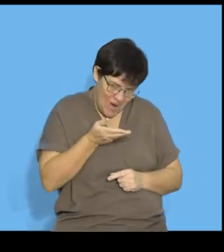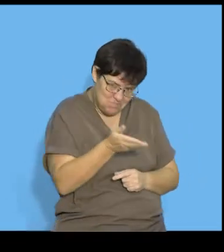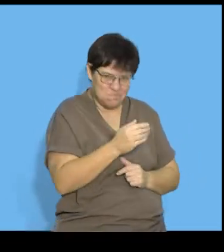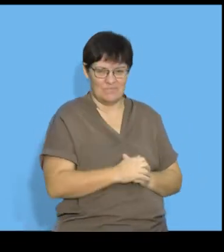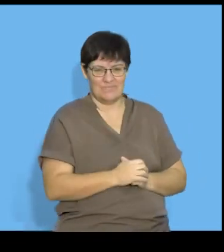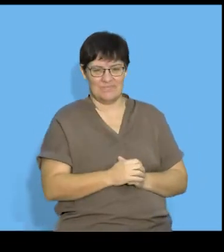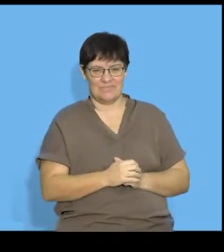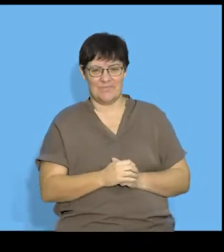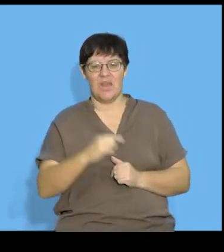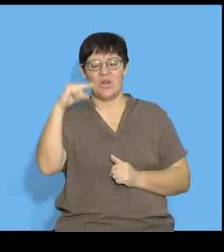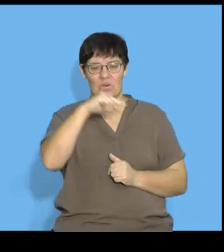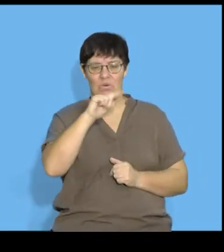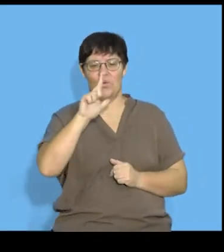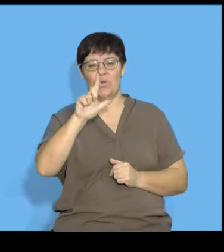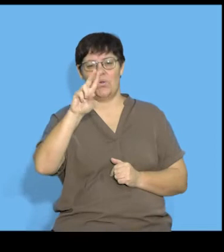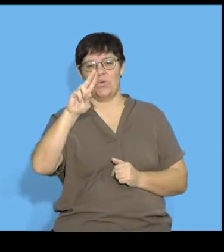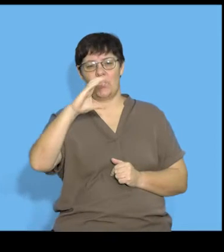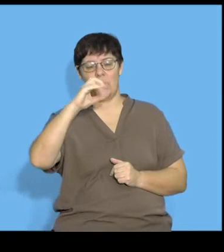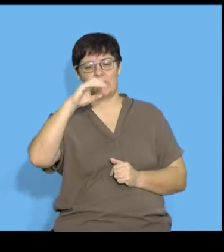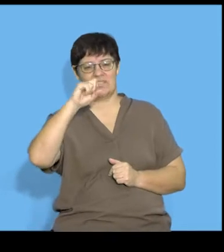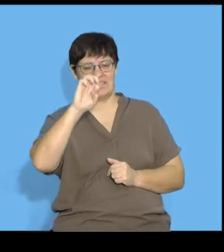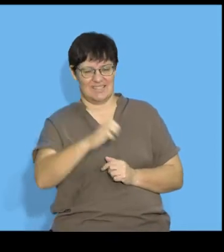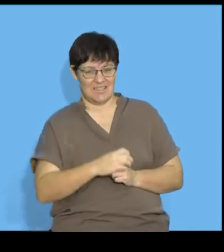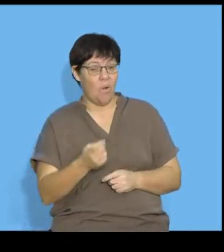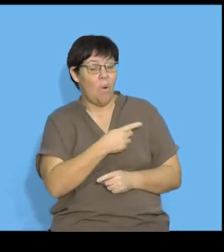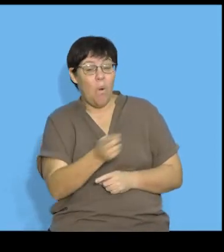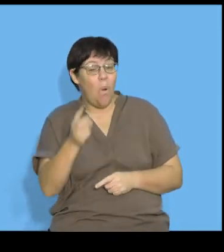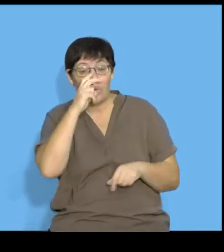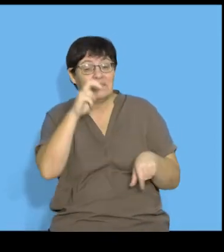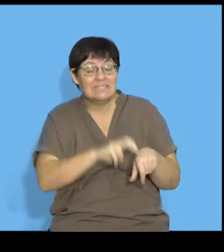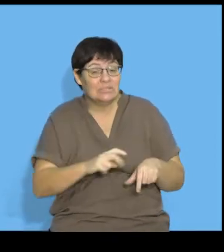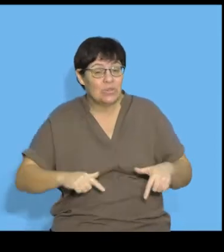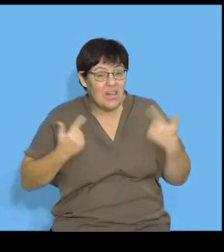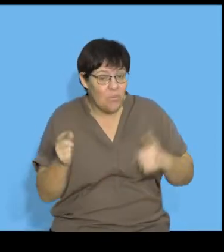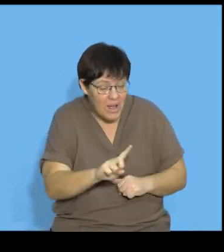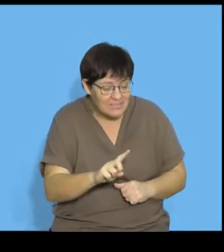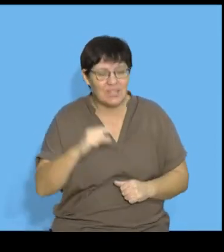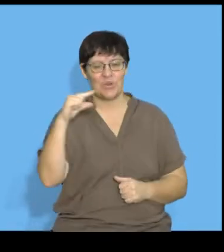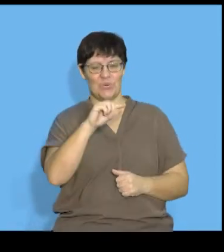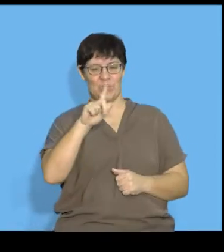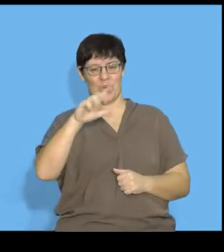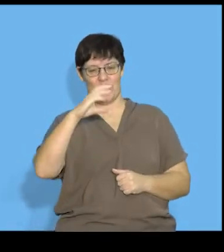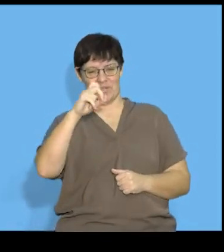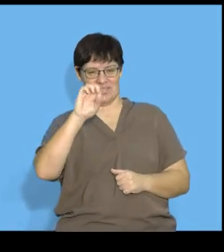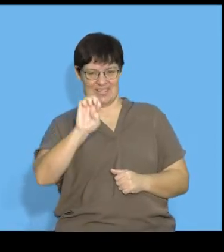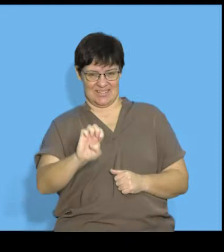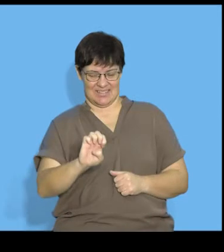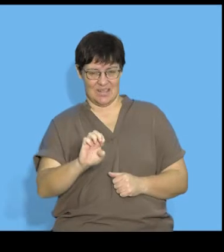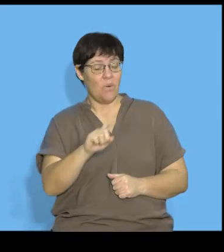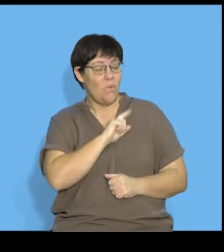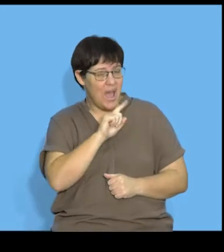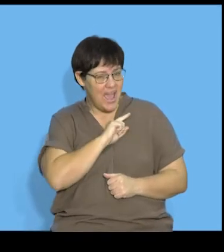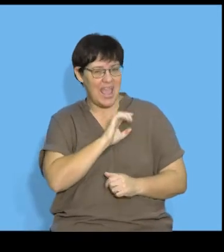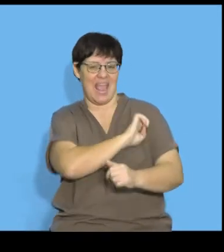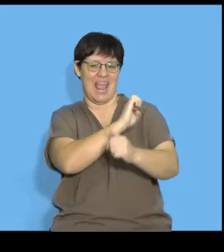Is glucose. And what do all living things need? Glucose, because they need it for